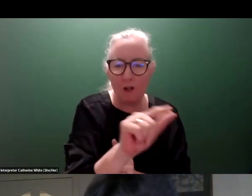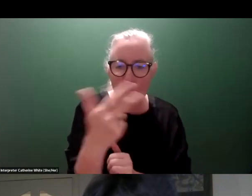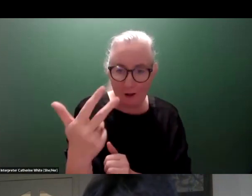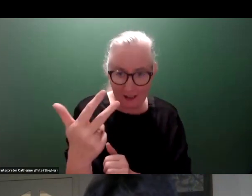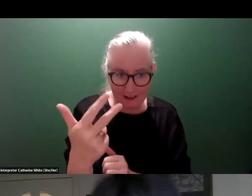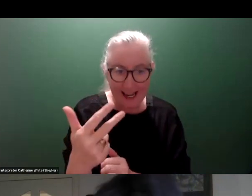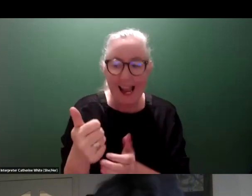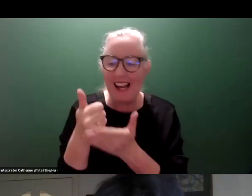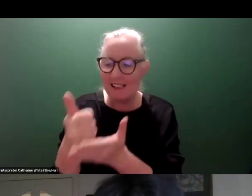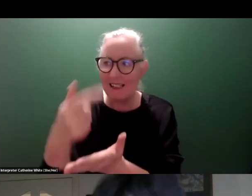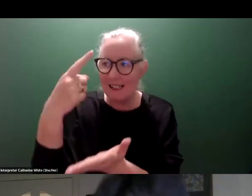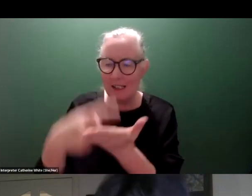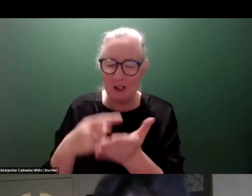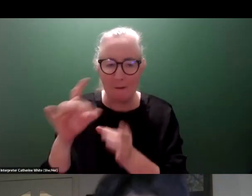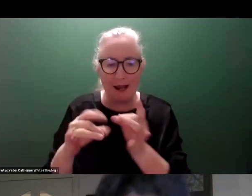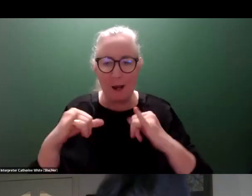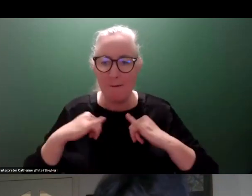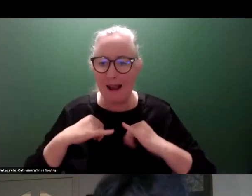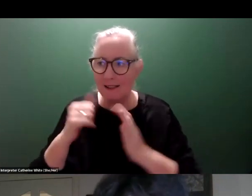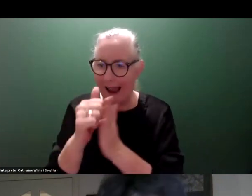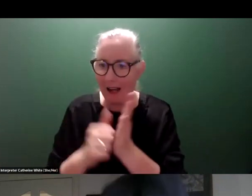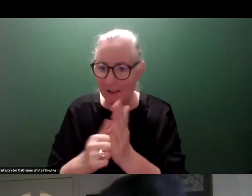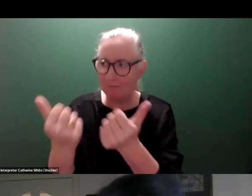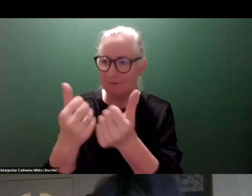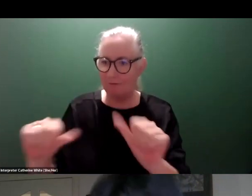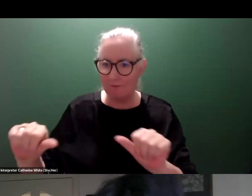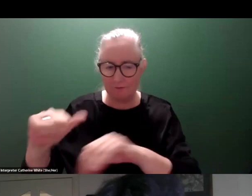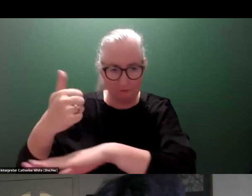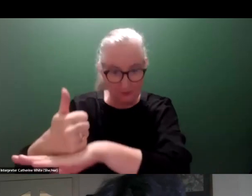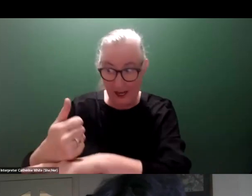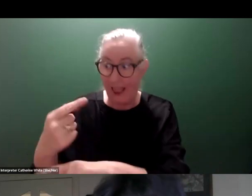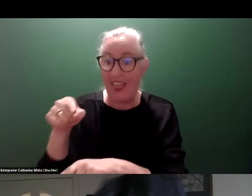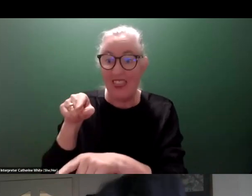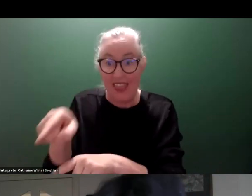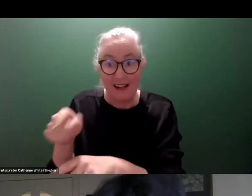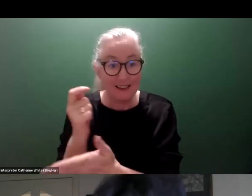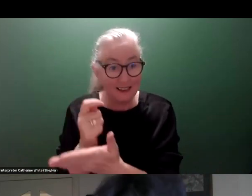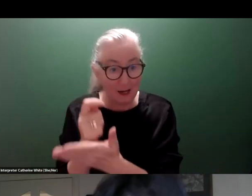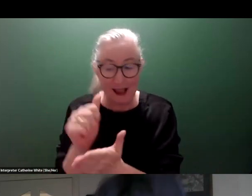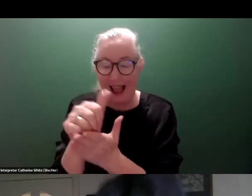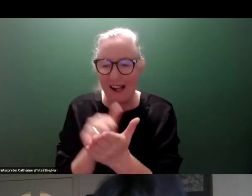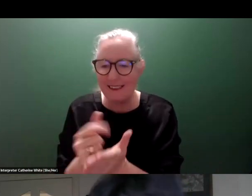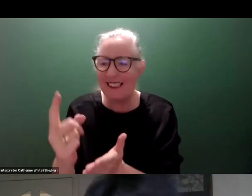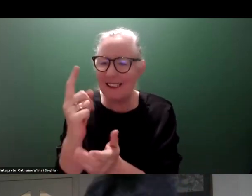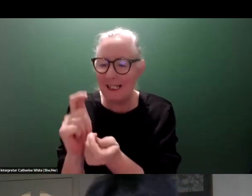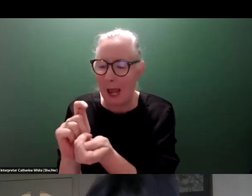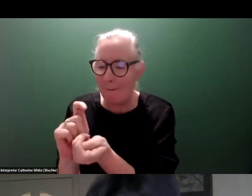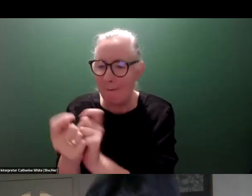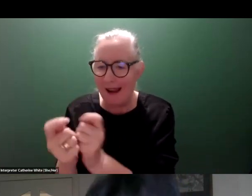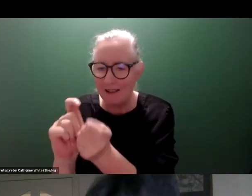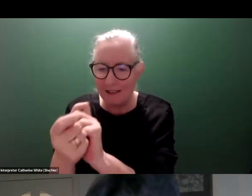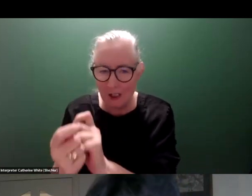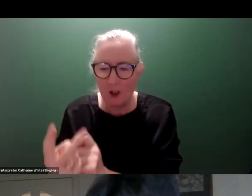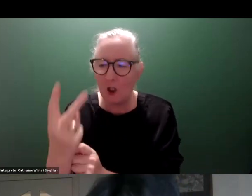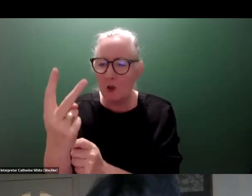Assisted Decision Making Capacity Act came into force. At that stage, the Act had been amended, so we had two pieces